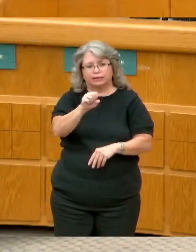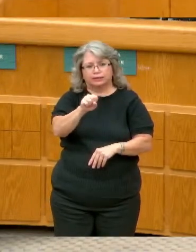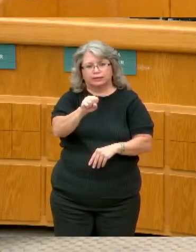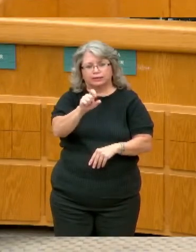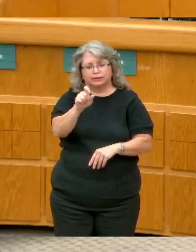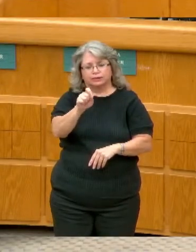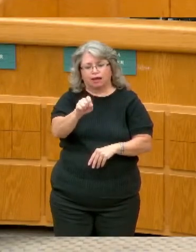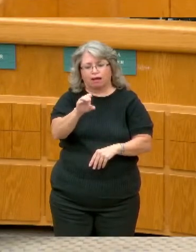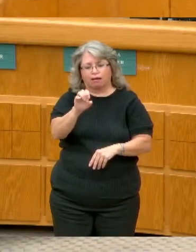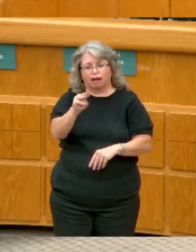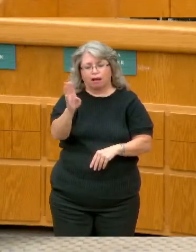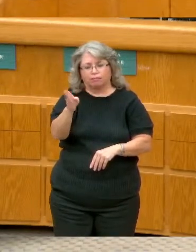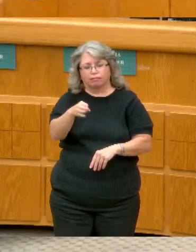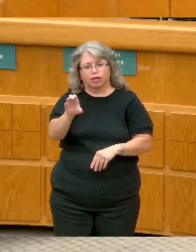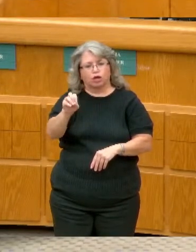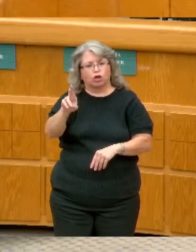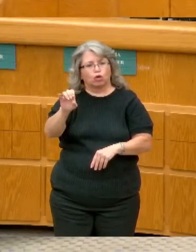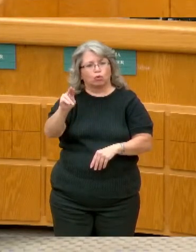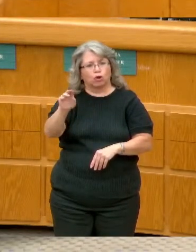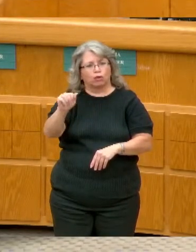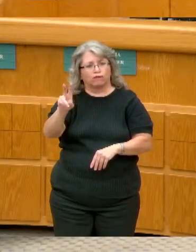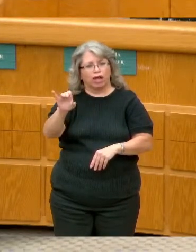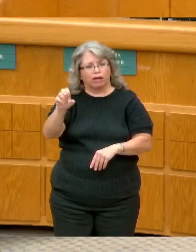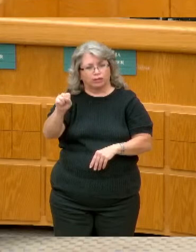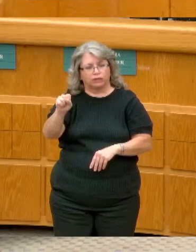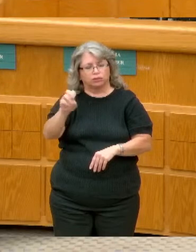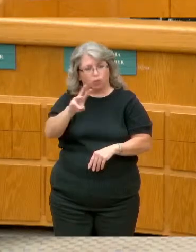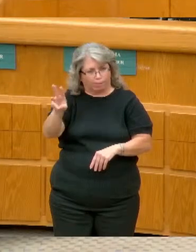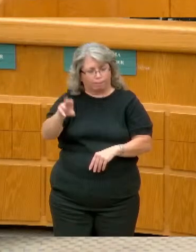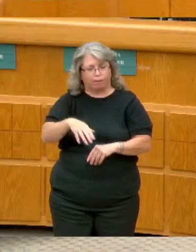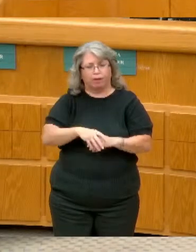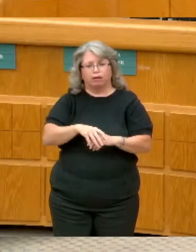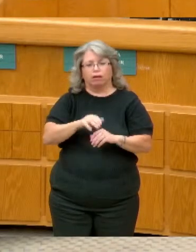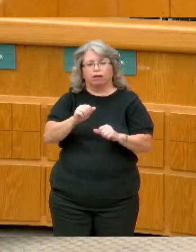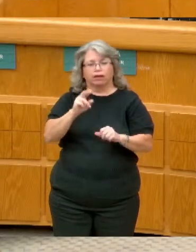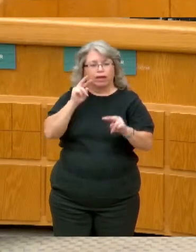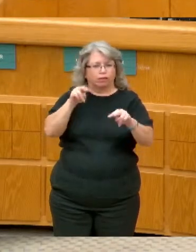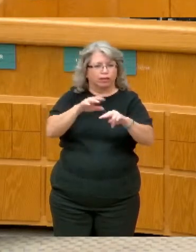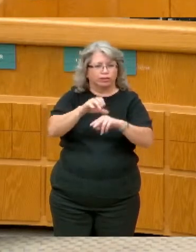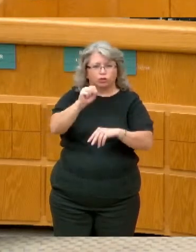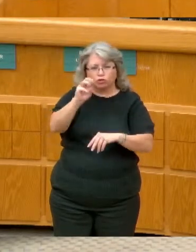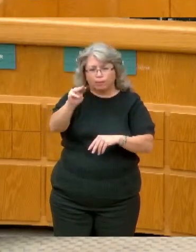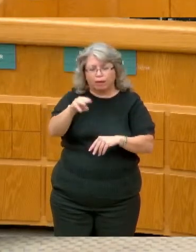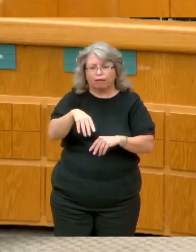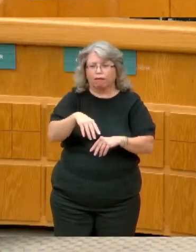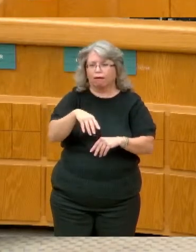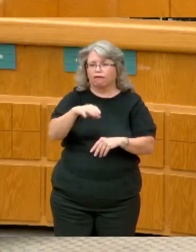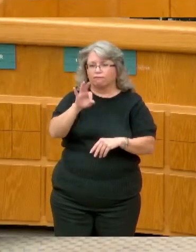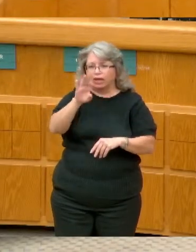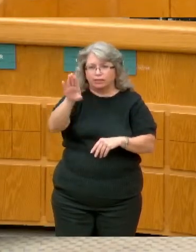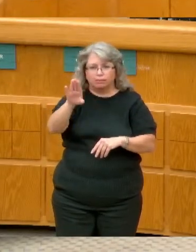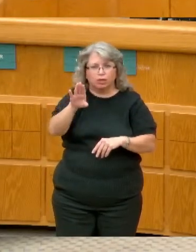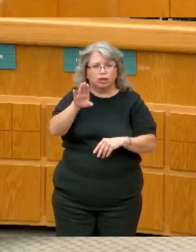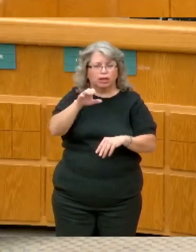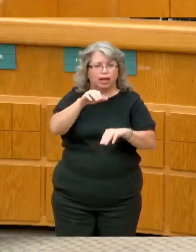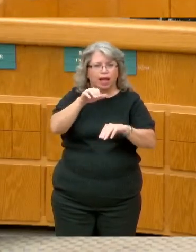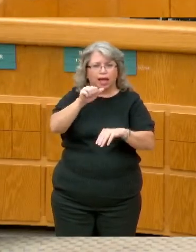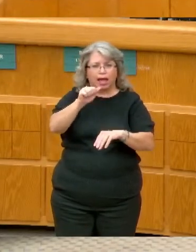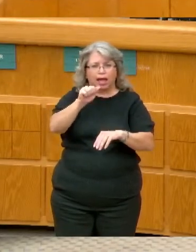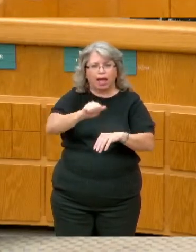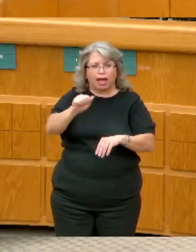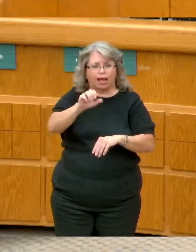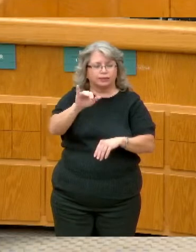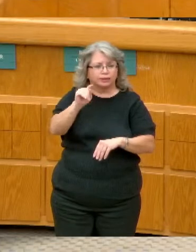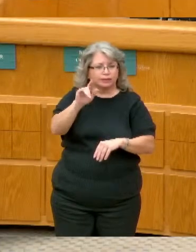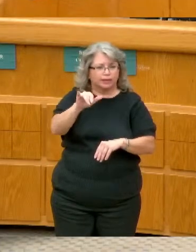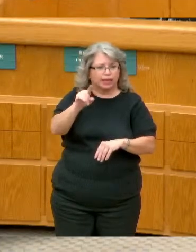cctexas.com/coronavirus website. They can also look at the social media channels, including Facebook at CityGov and Twitter